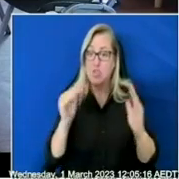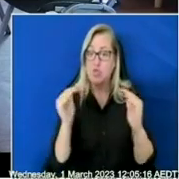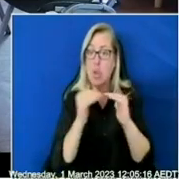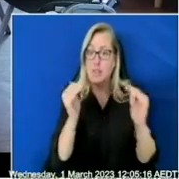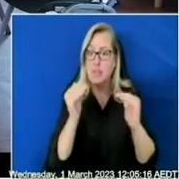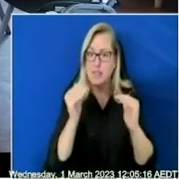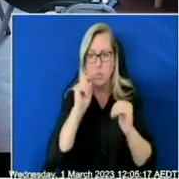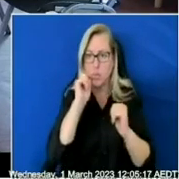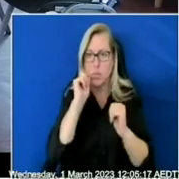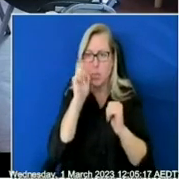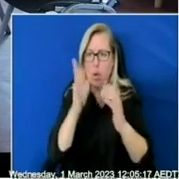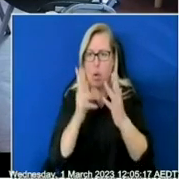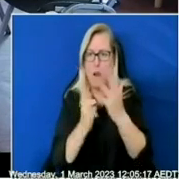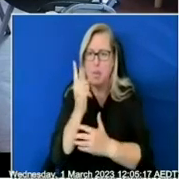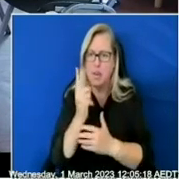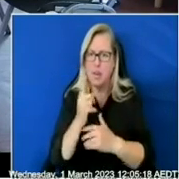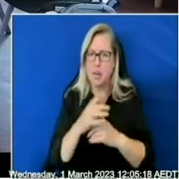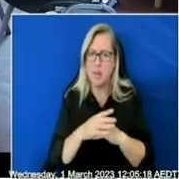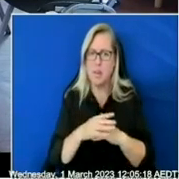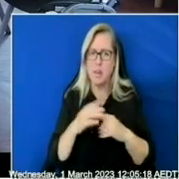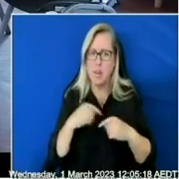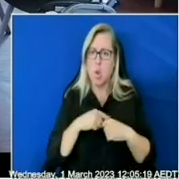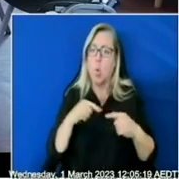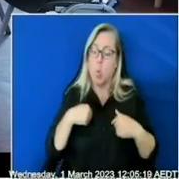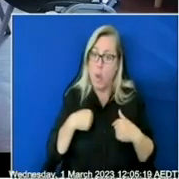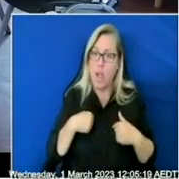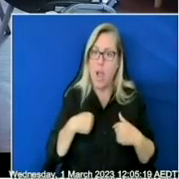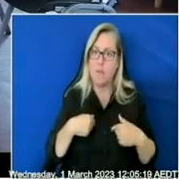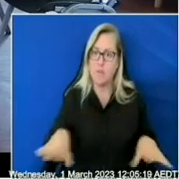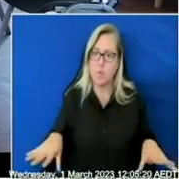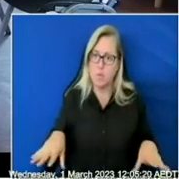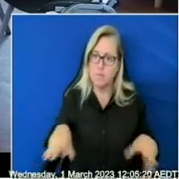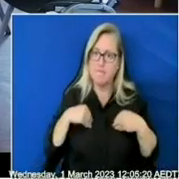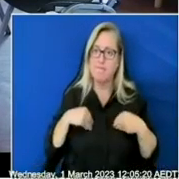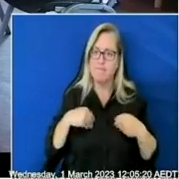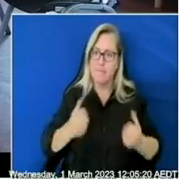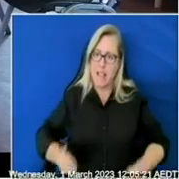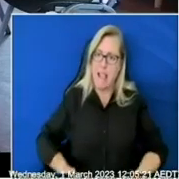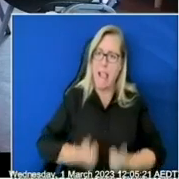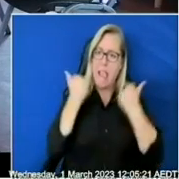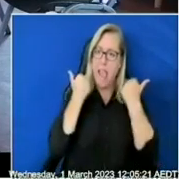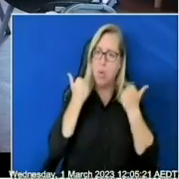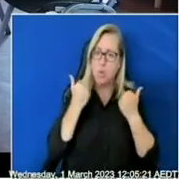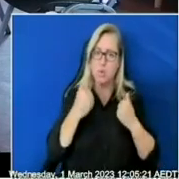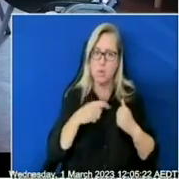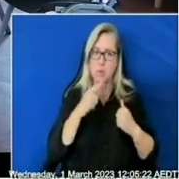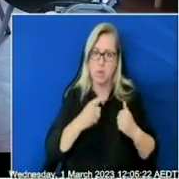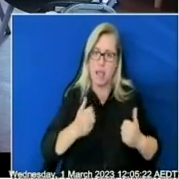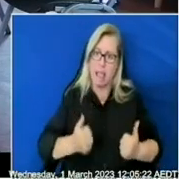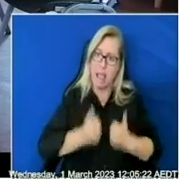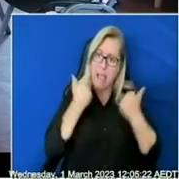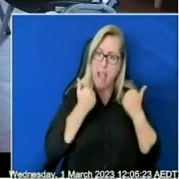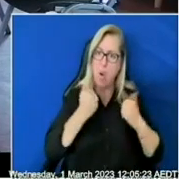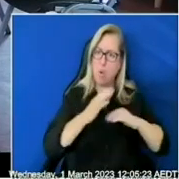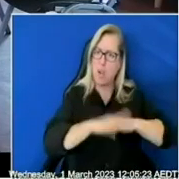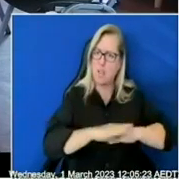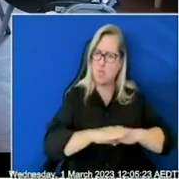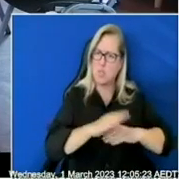back what's ours and be able to, in our country, be true to ourselves and our people, because we owe it to our children, to our